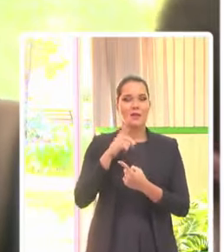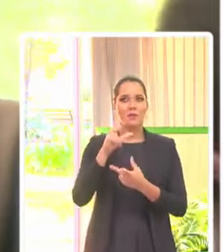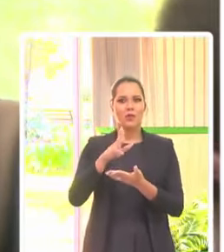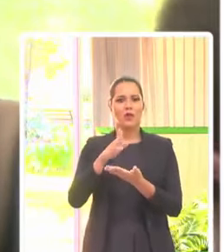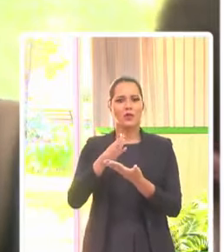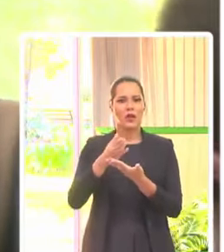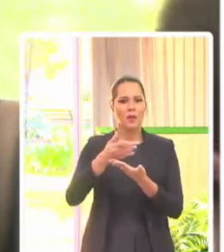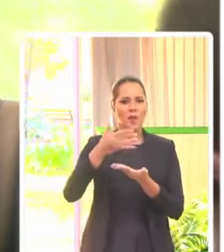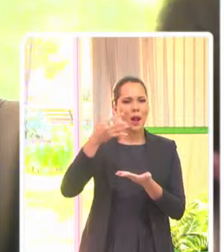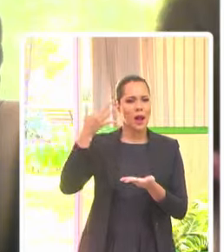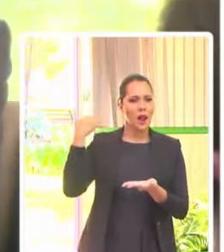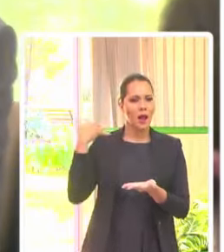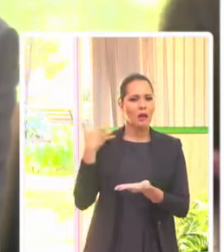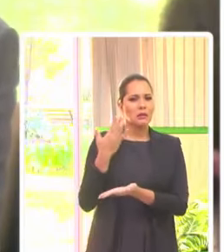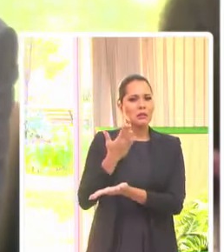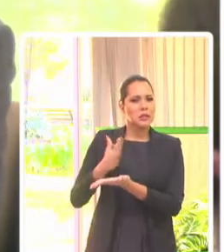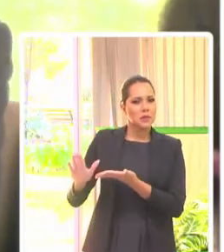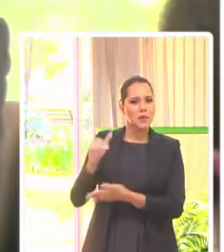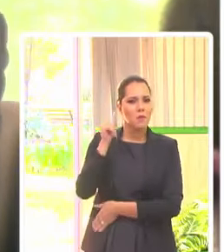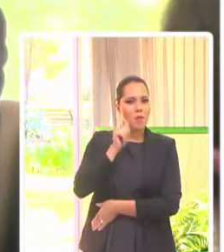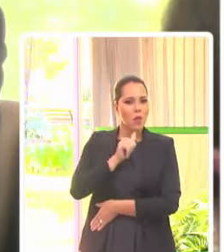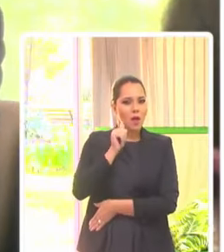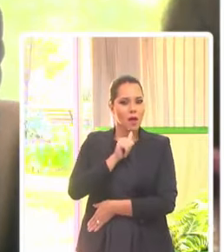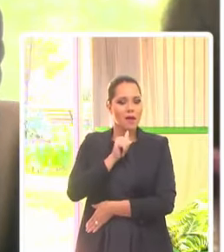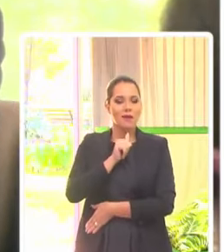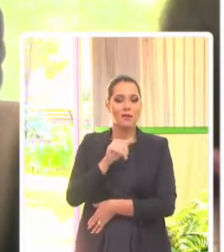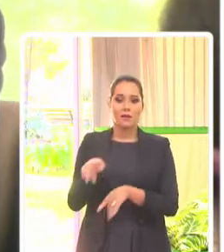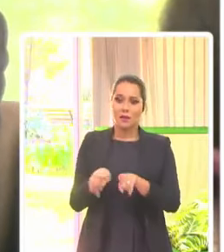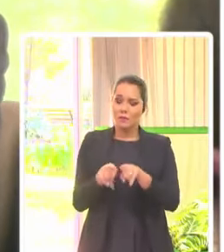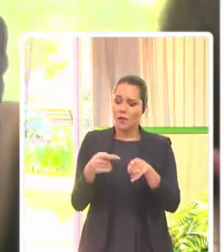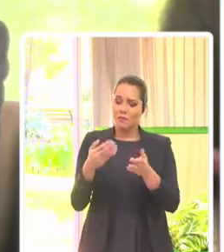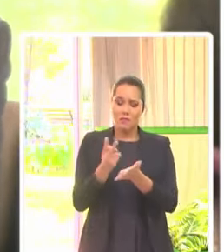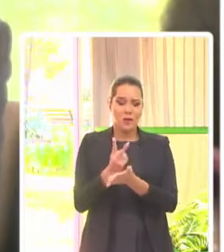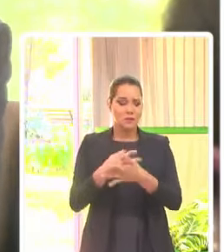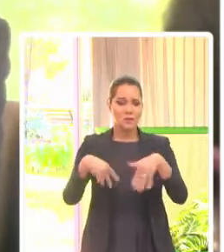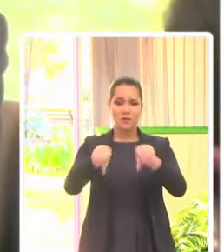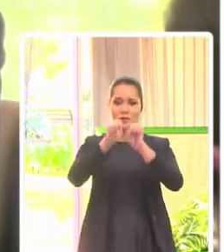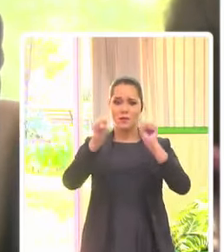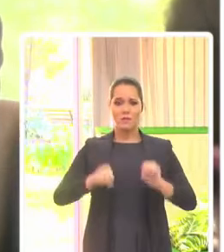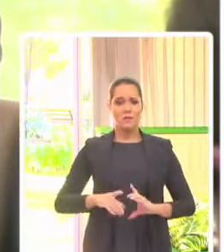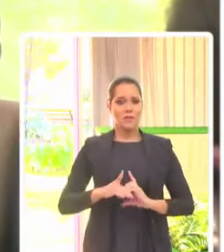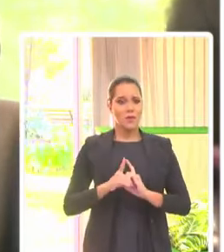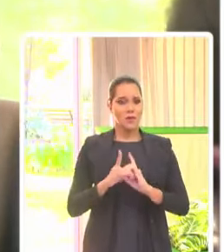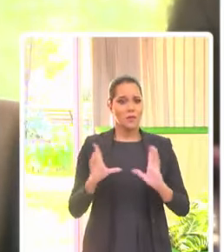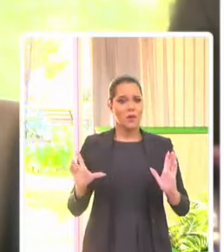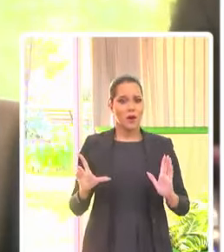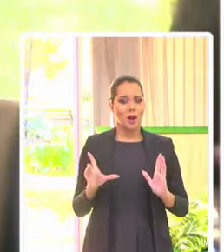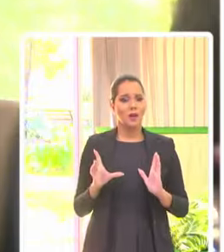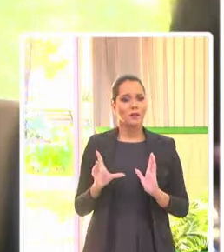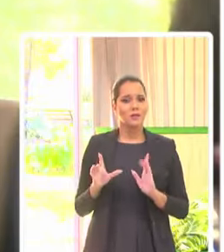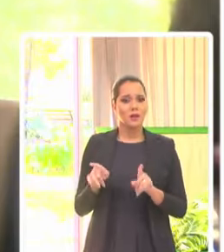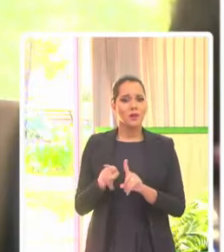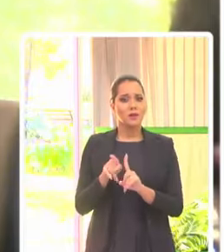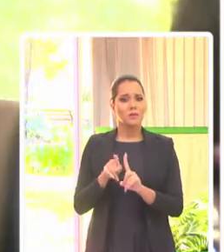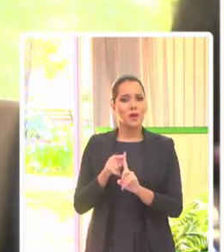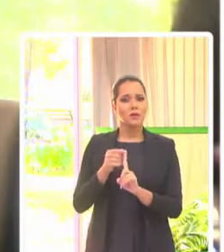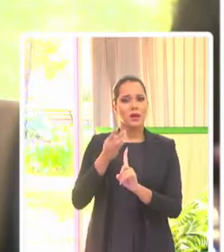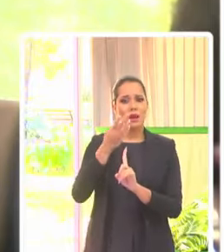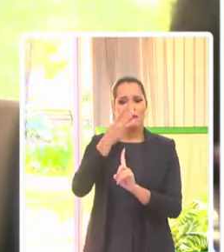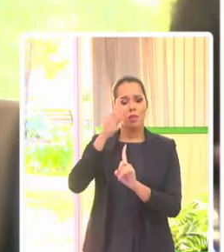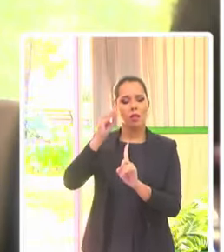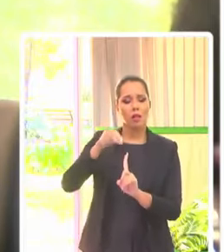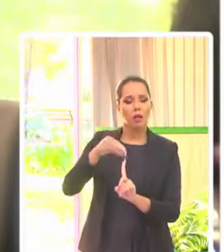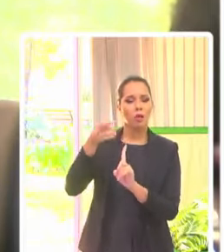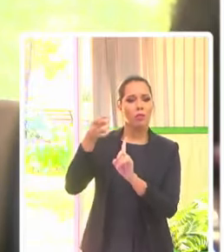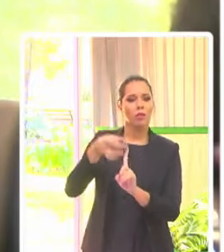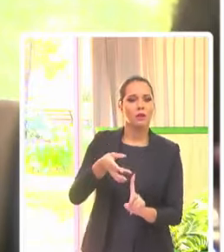women, even in a very democratic system, or marginalize more vulnerable groups. So it's, I think it's a challenge in this